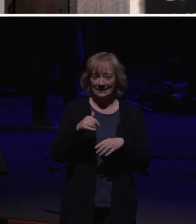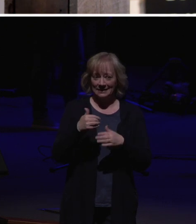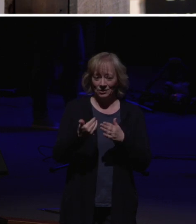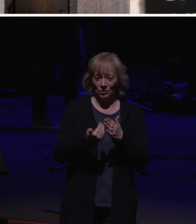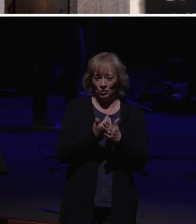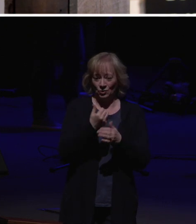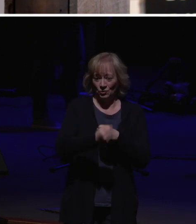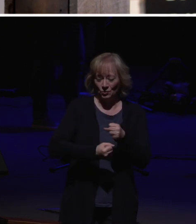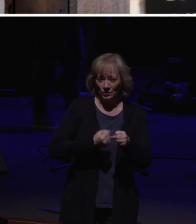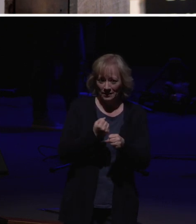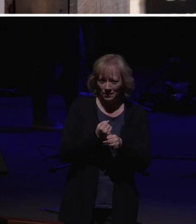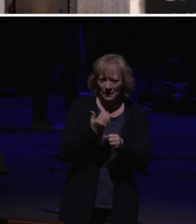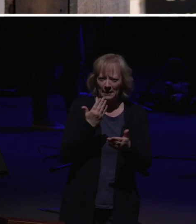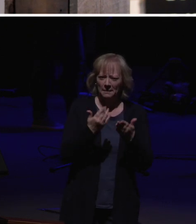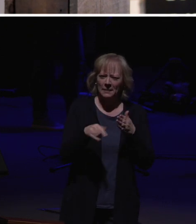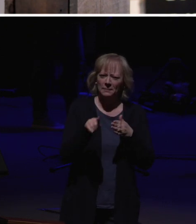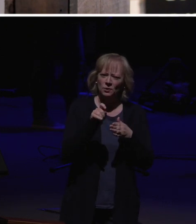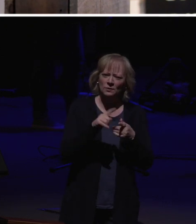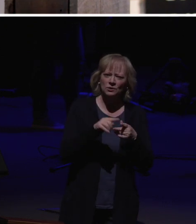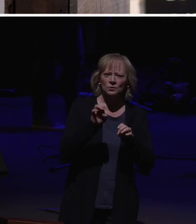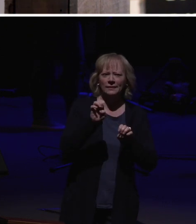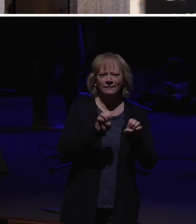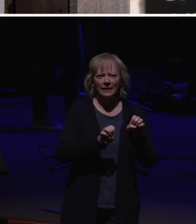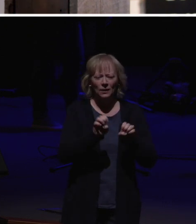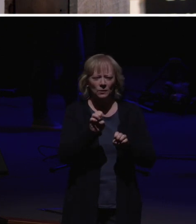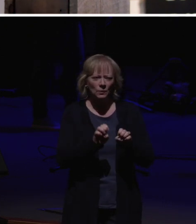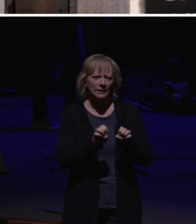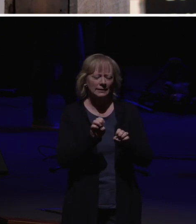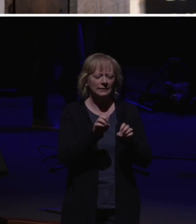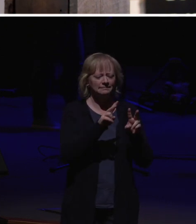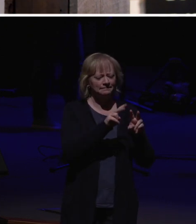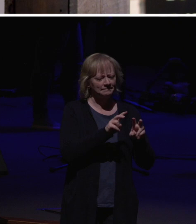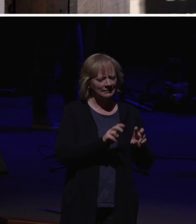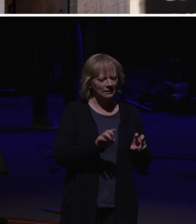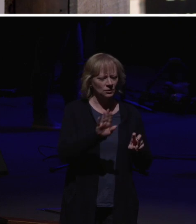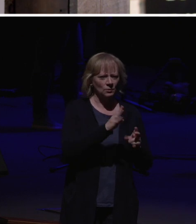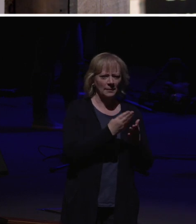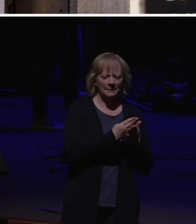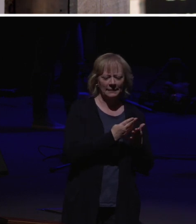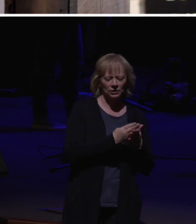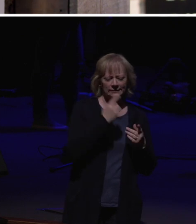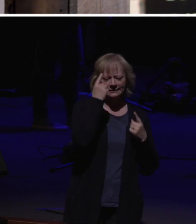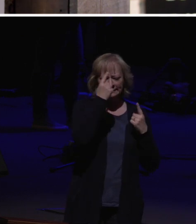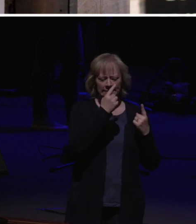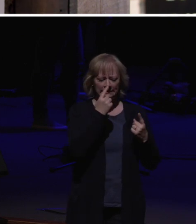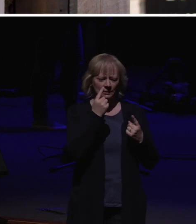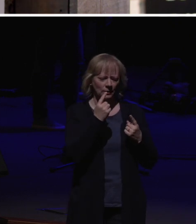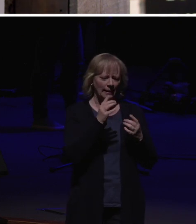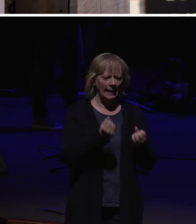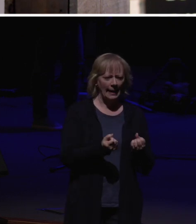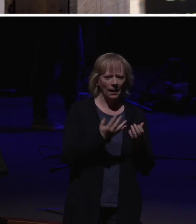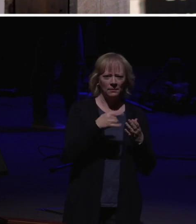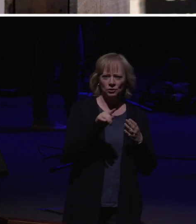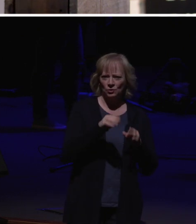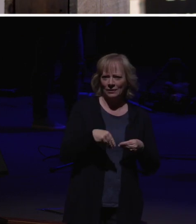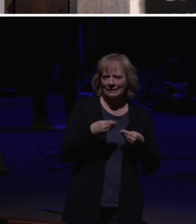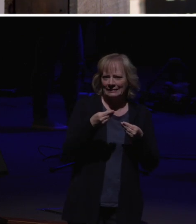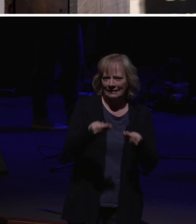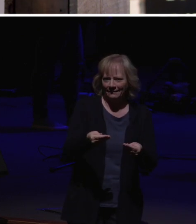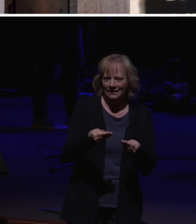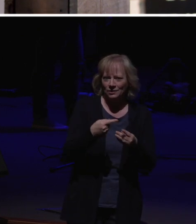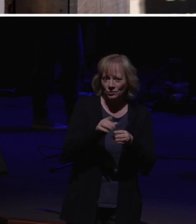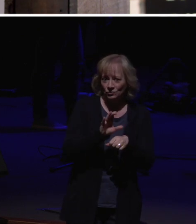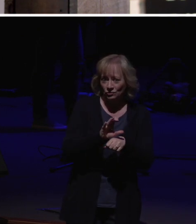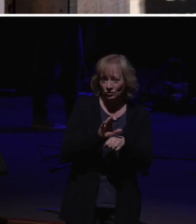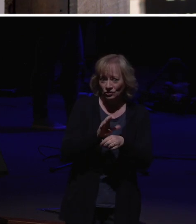to kind of evaluate, maybe pull the budget together and consider what it is you're contributing financially